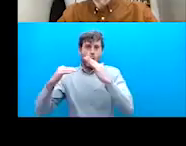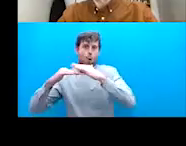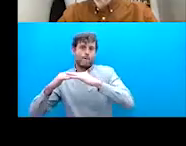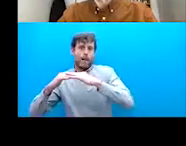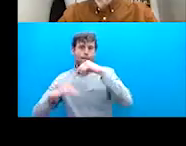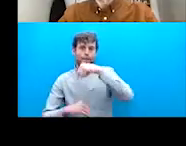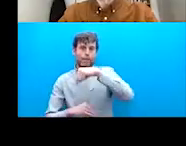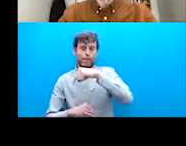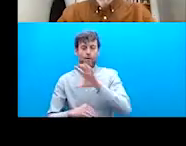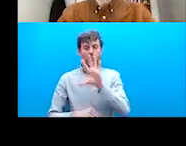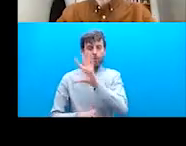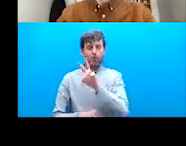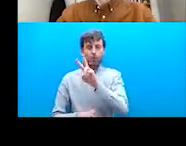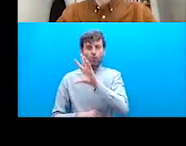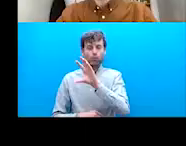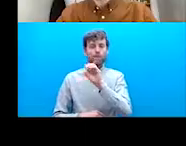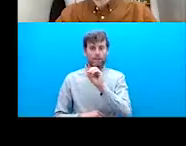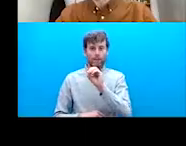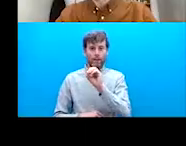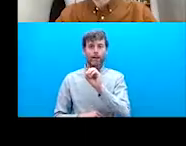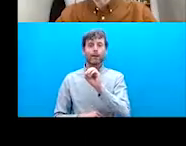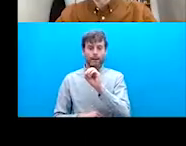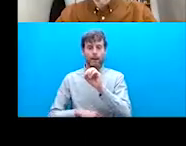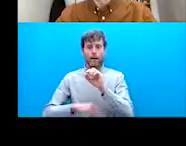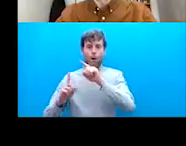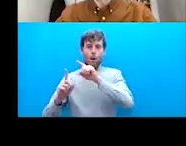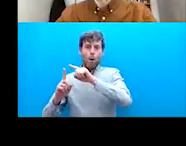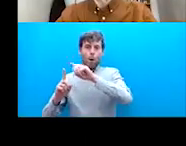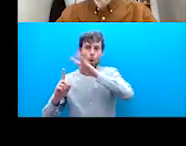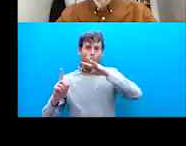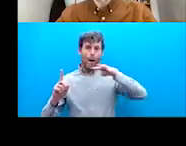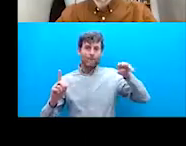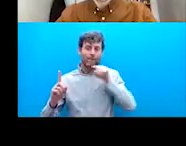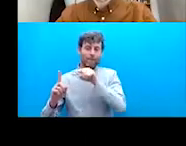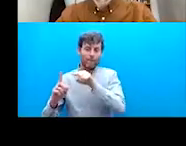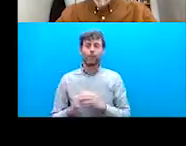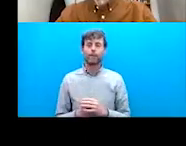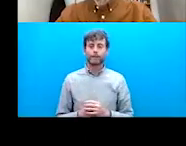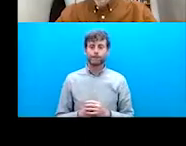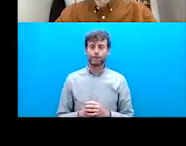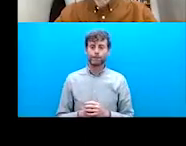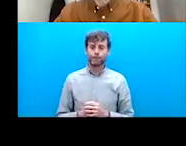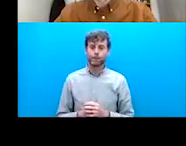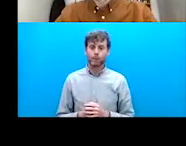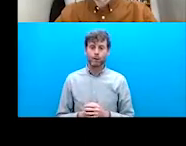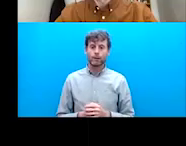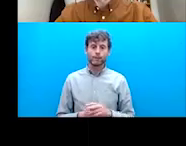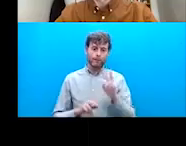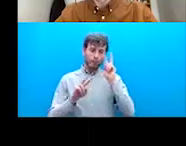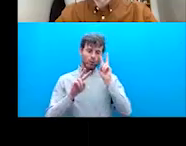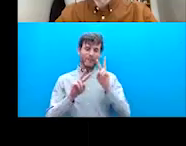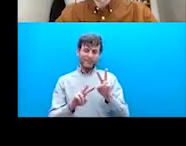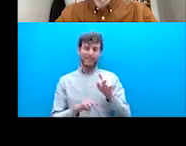250 millisecond window. Now, this result is not predicted, of course, by the parallel architecture, and perhaps it is